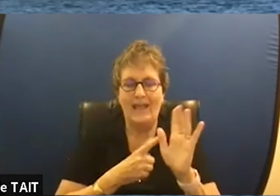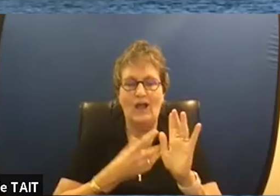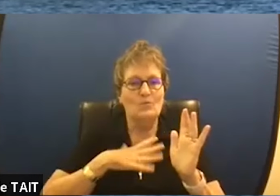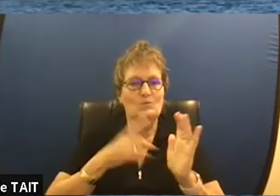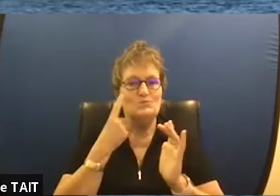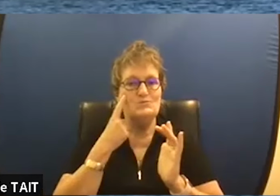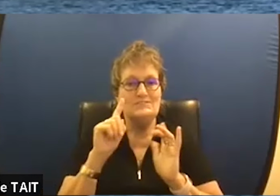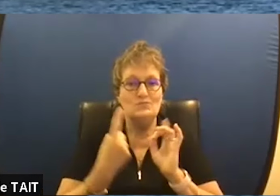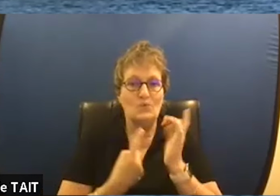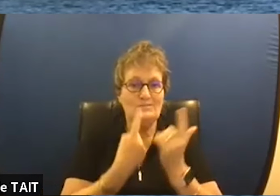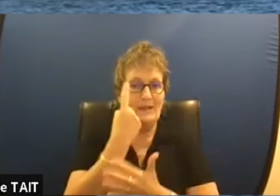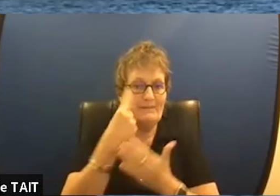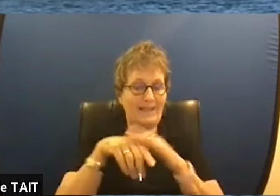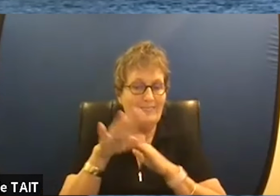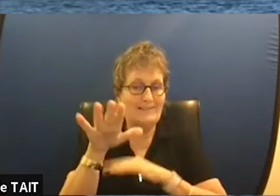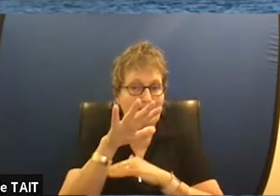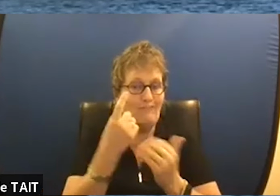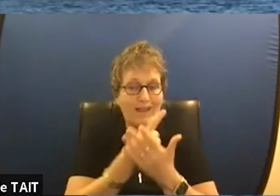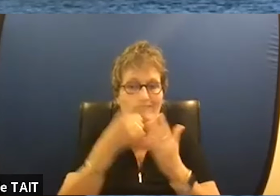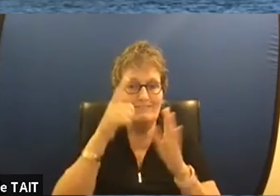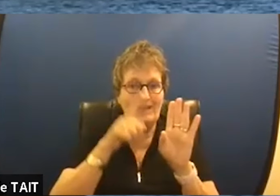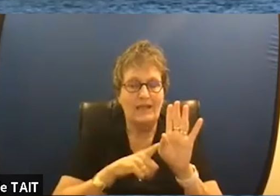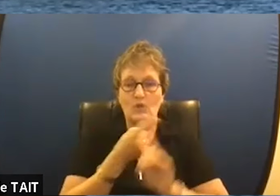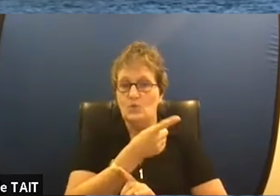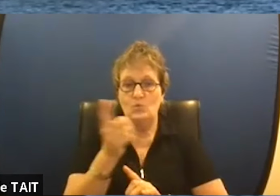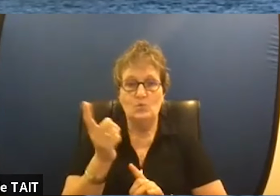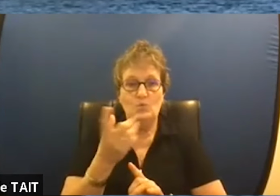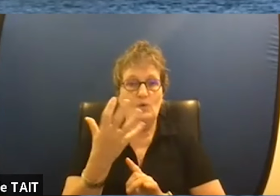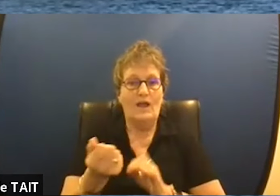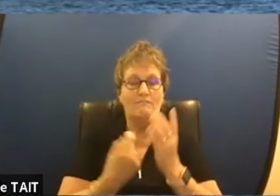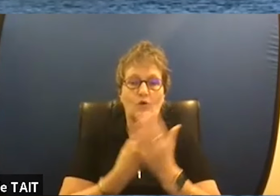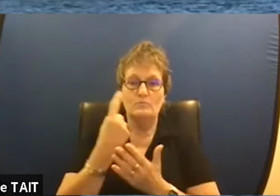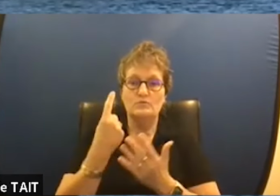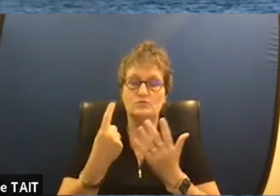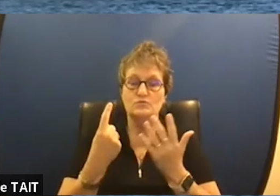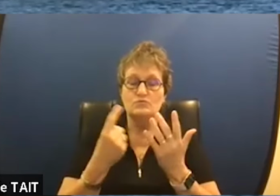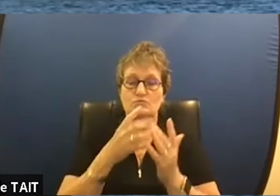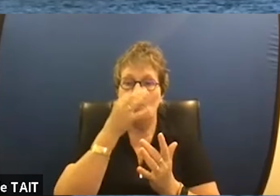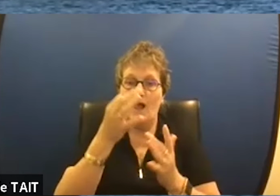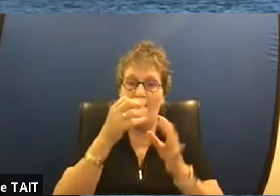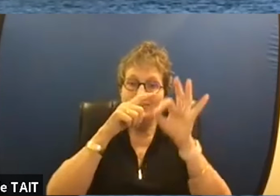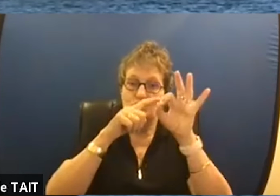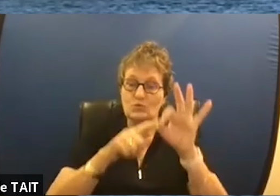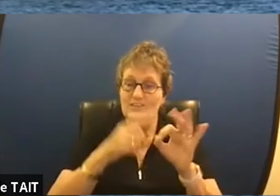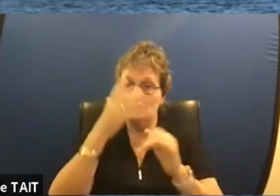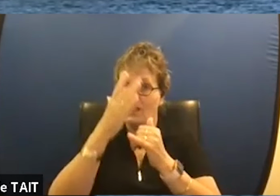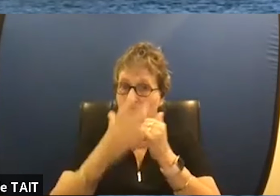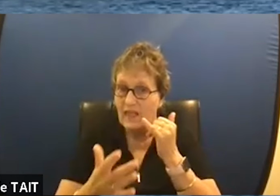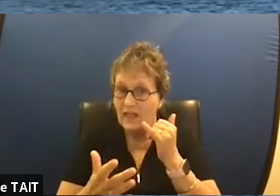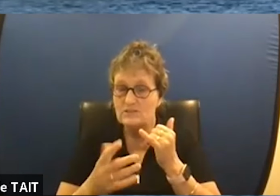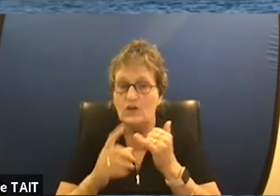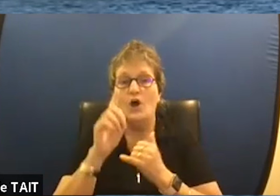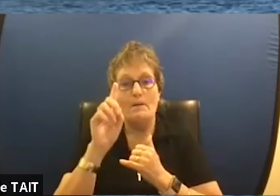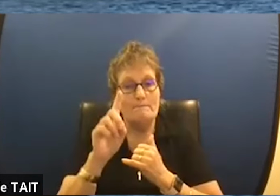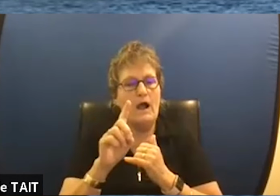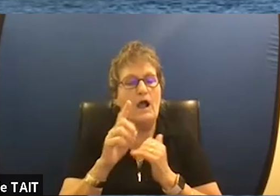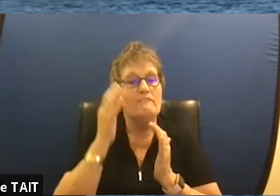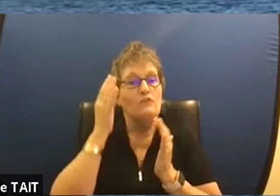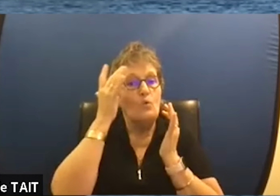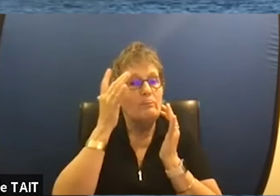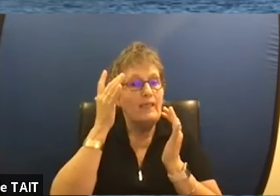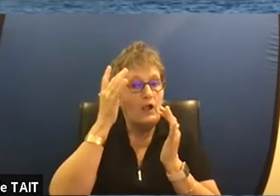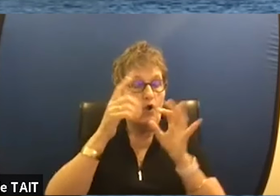area. You will all have the opportunity to ask questions at the end when everyone's finished, but as you think of them, feel